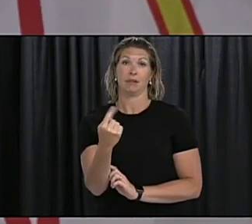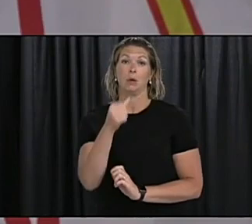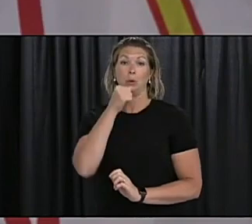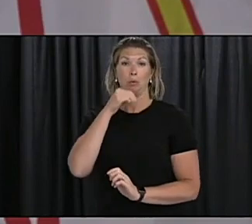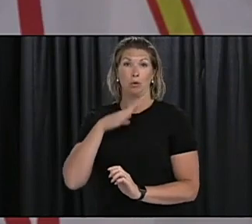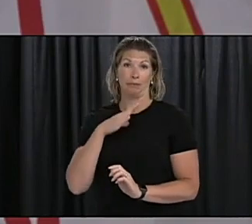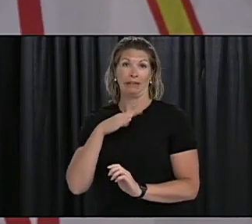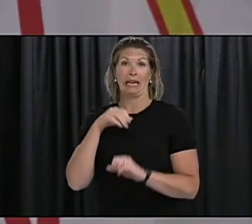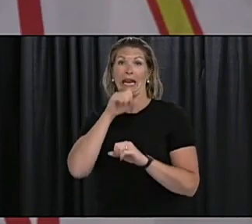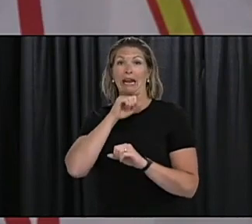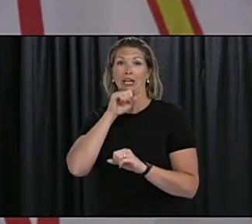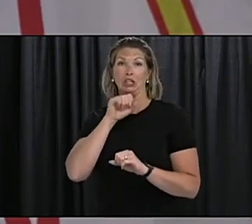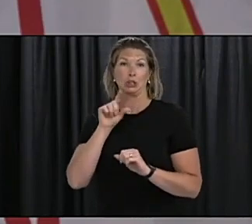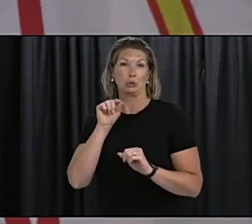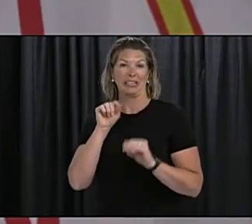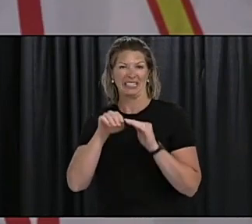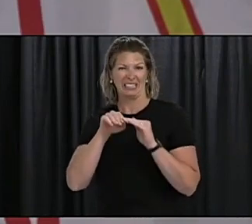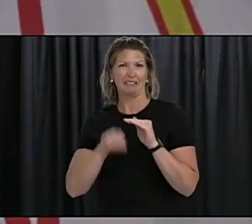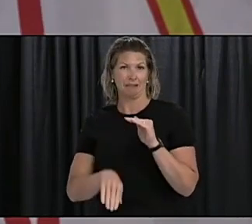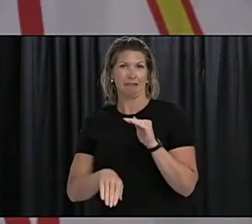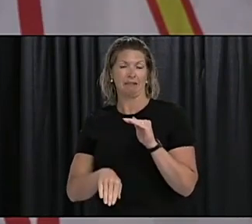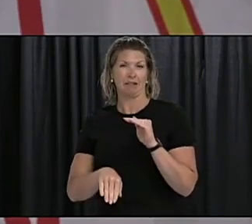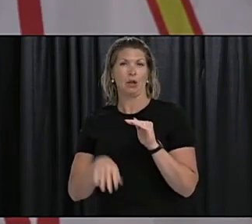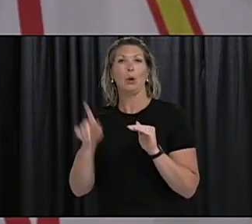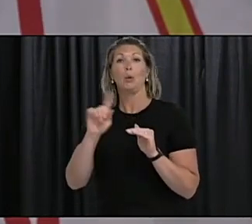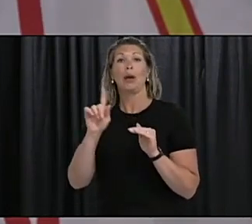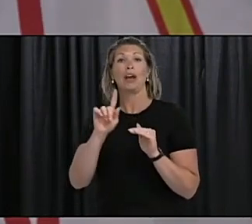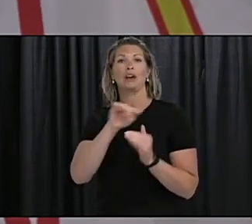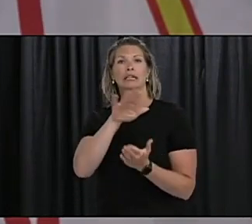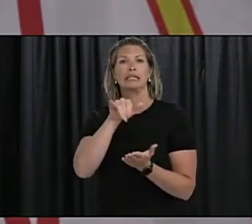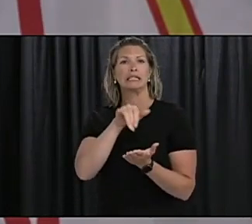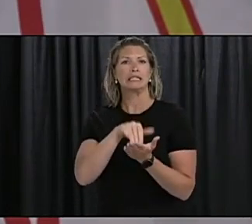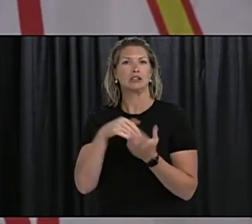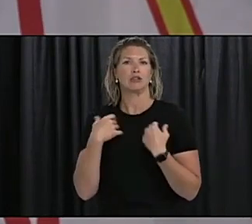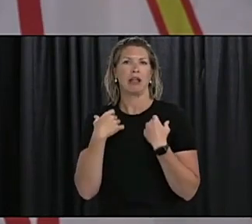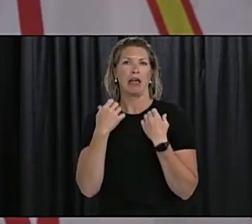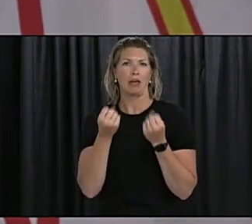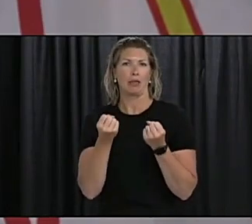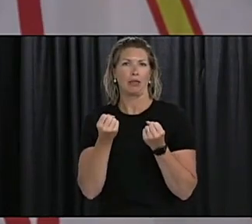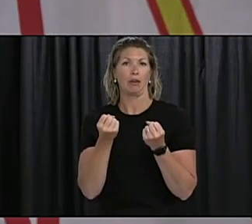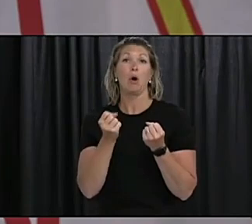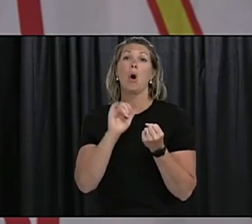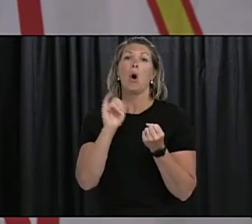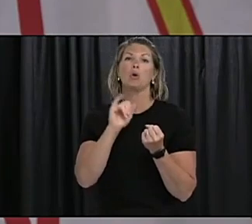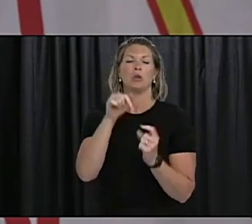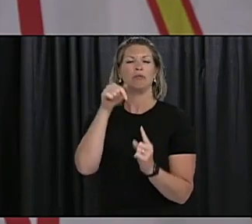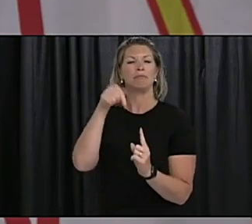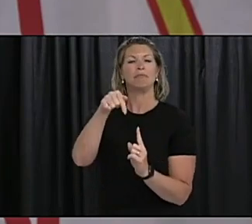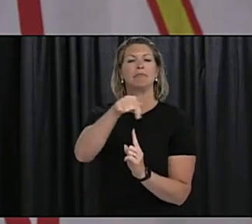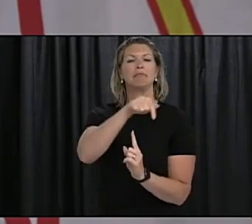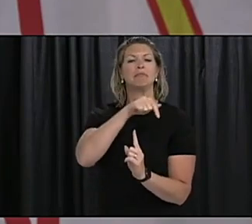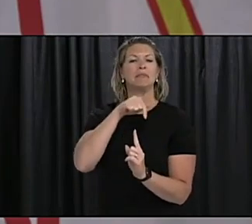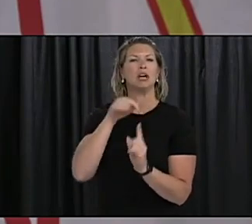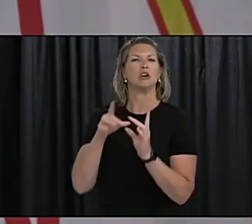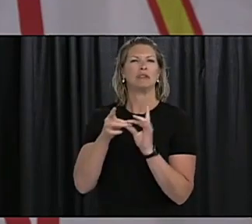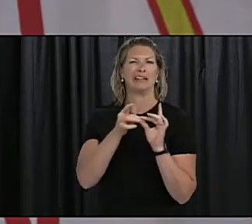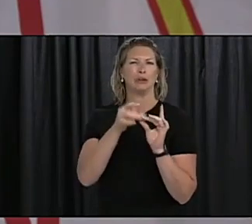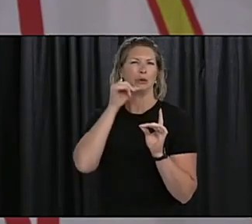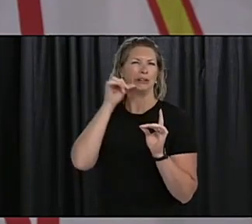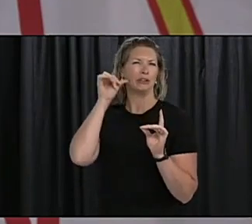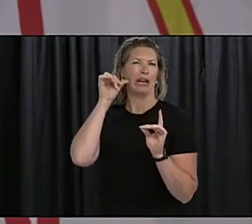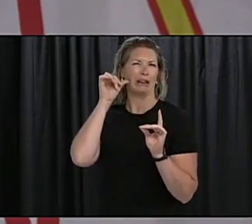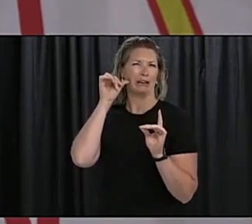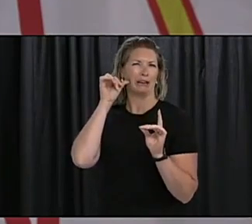female under the age of 20 and is in the central health region. Today's case is considered a close contact of yesterday's case.